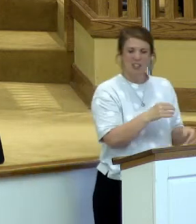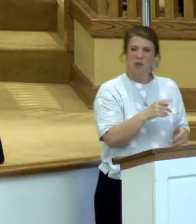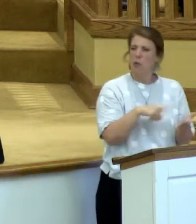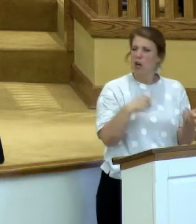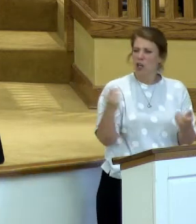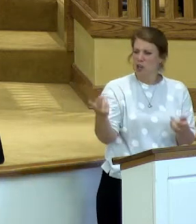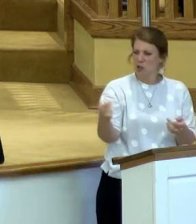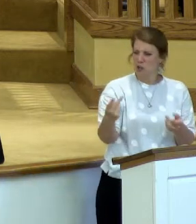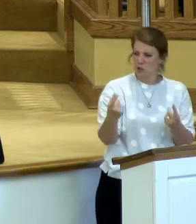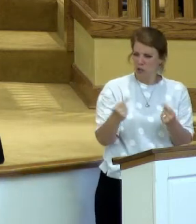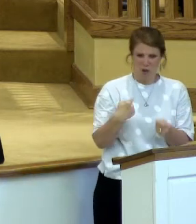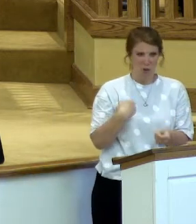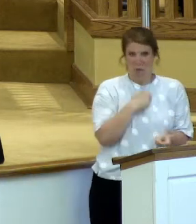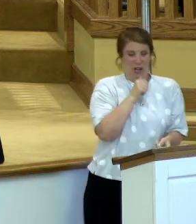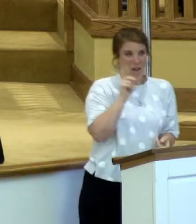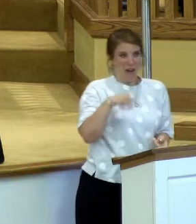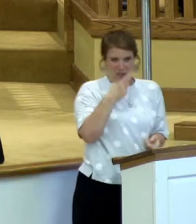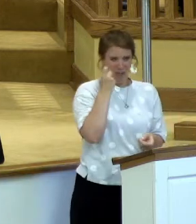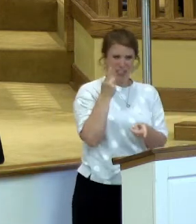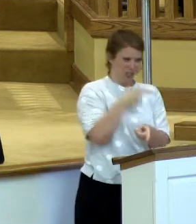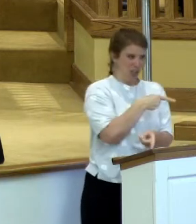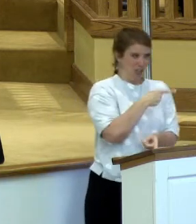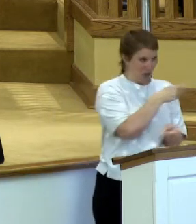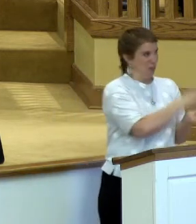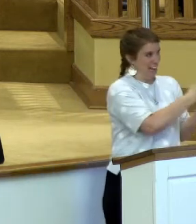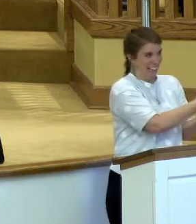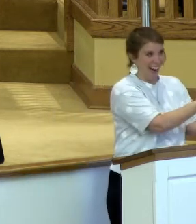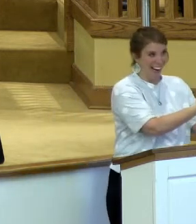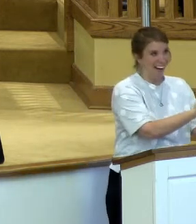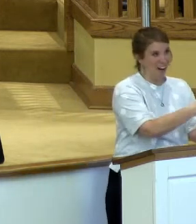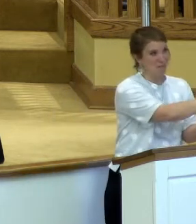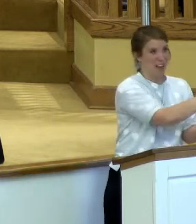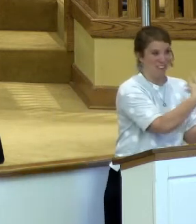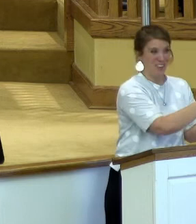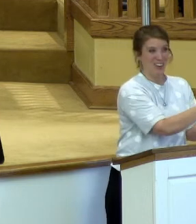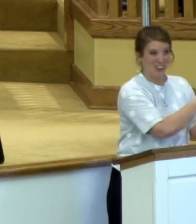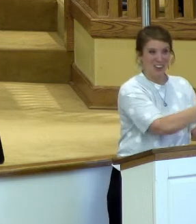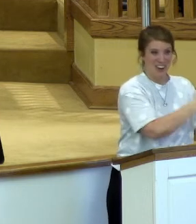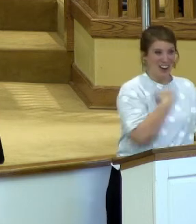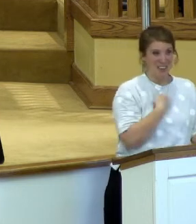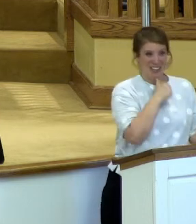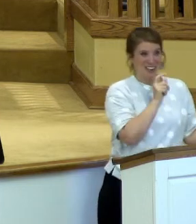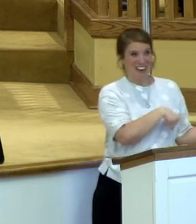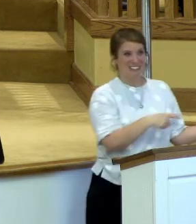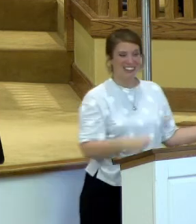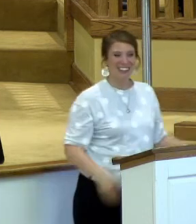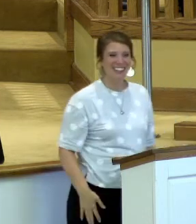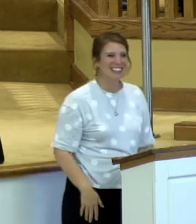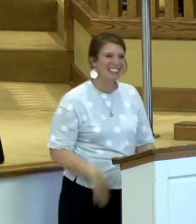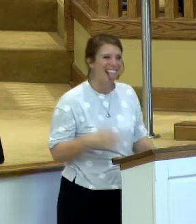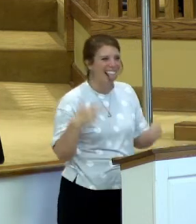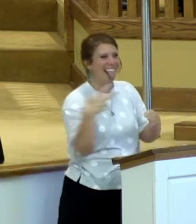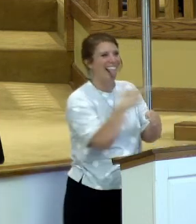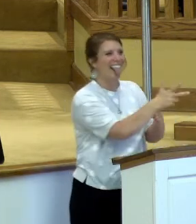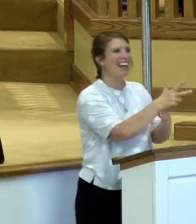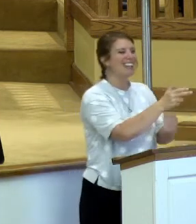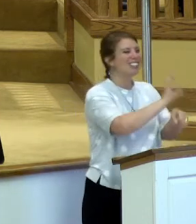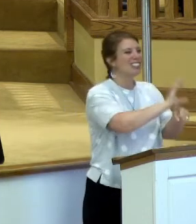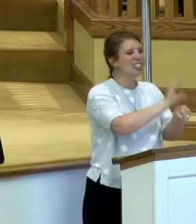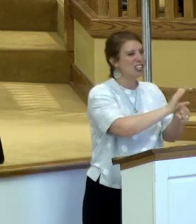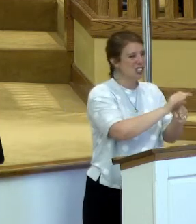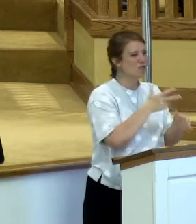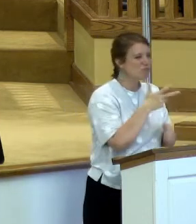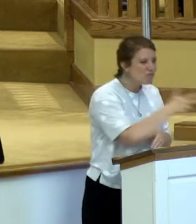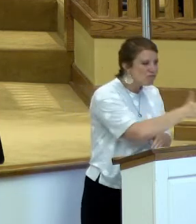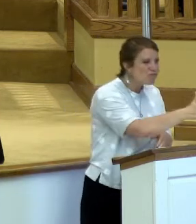what are you two going to do? He goes, we don't have to do anything because you're going to take care of that for us. And so they pulled into the church parking lot, and they